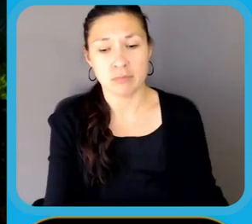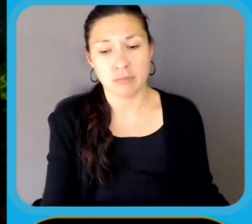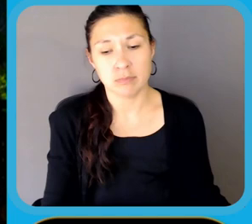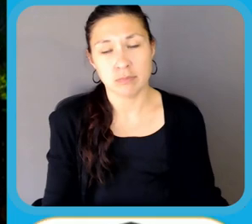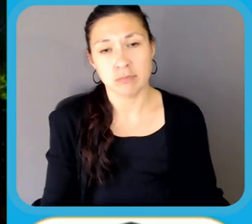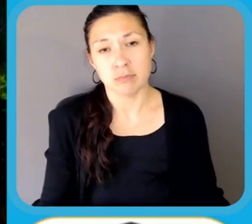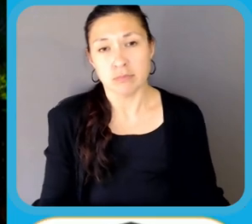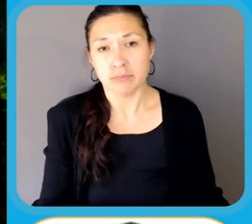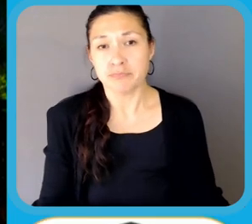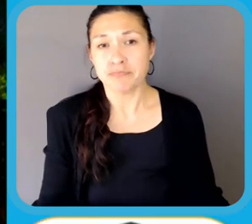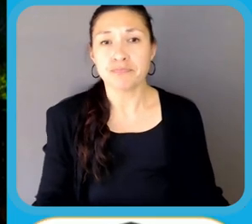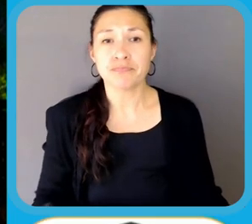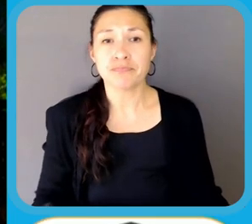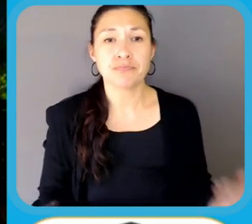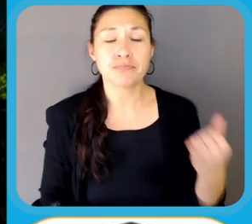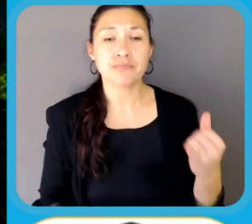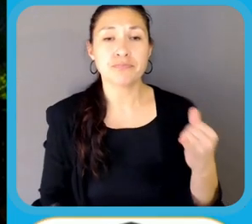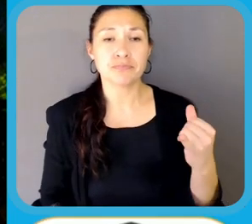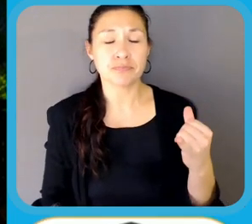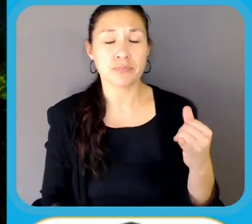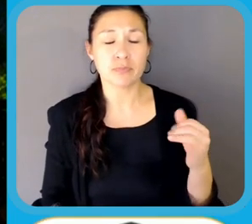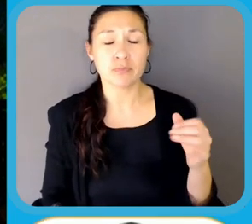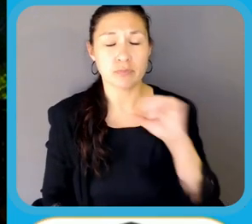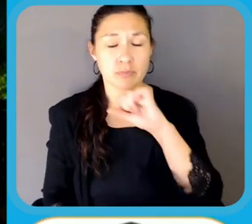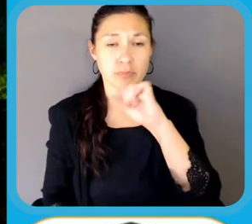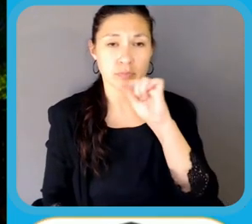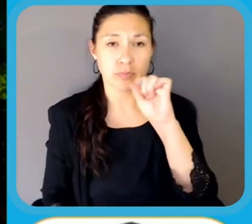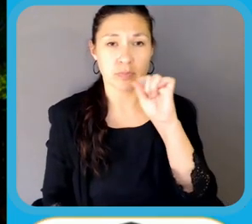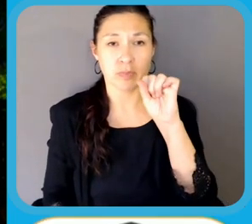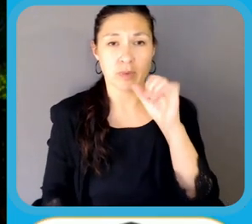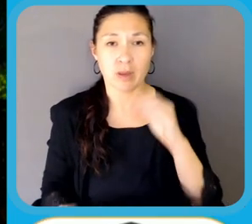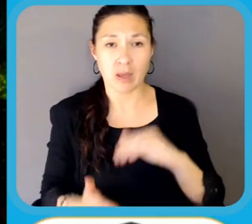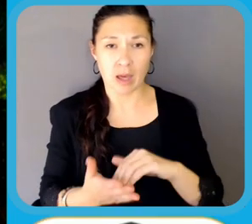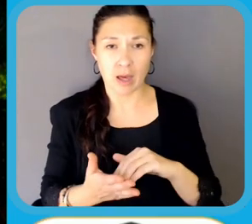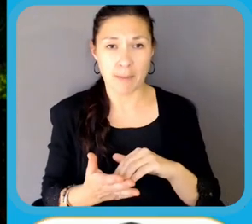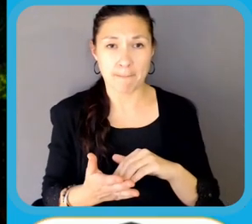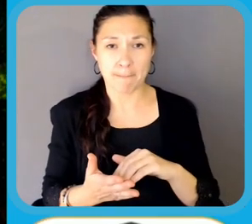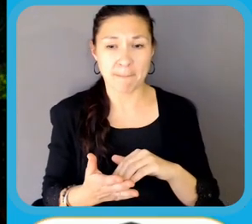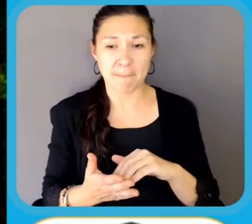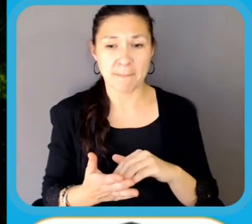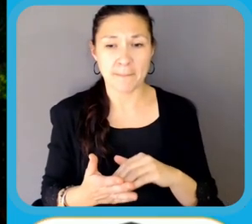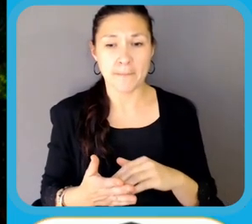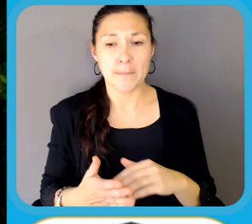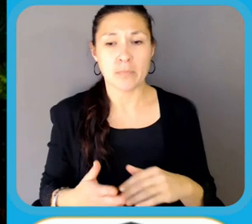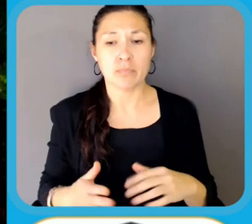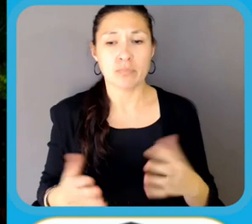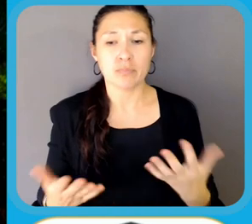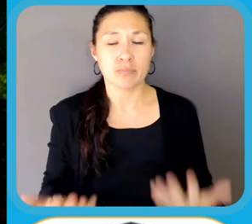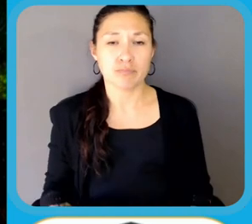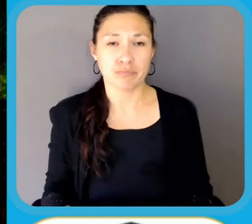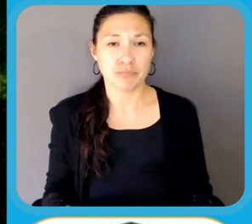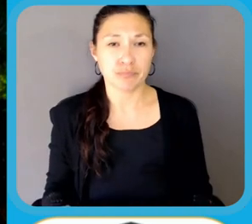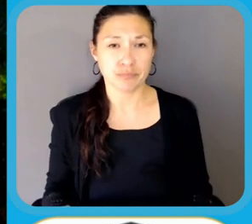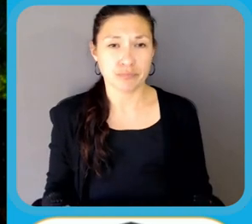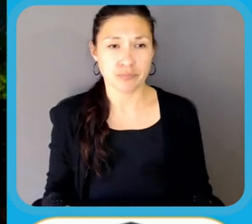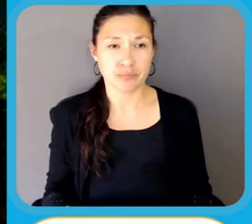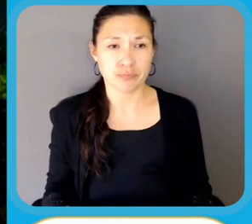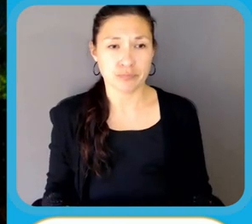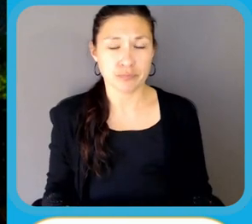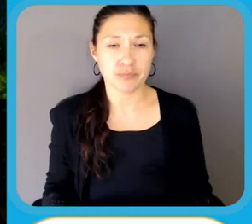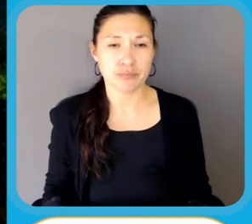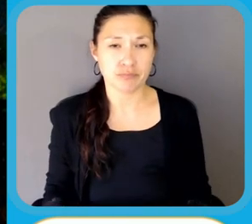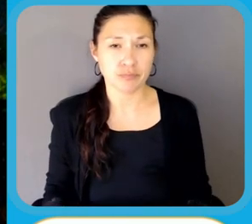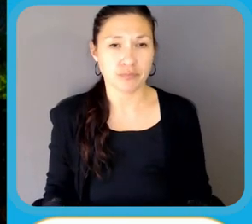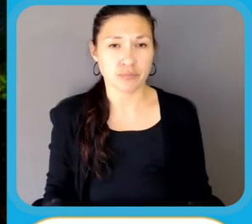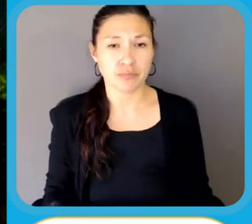On your next exhale, bring the head back to center, palms back to your thighs or to your side. Just